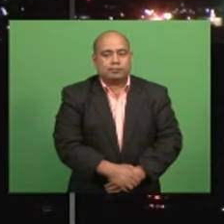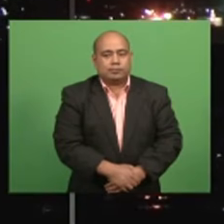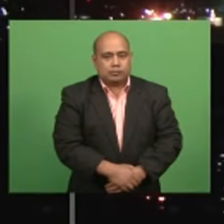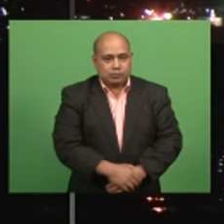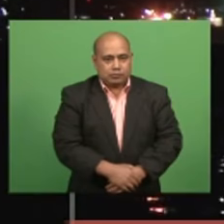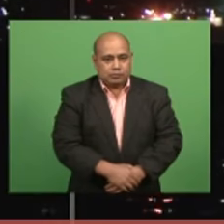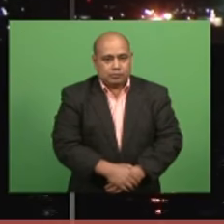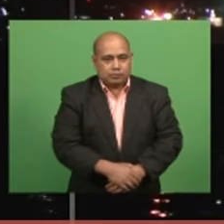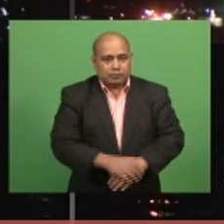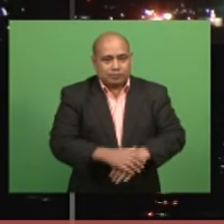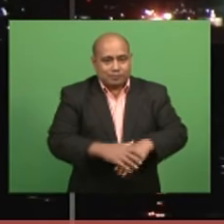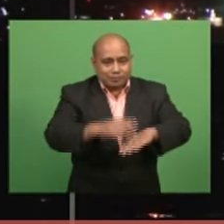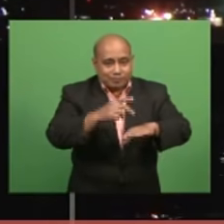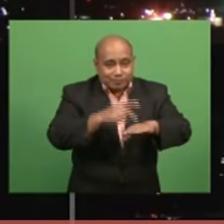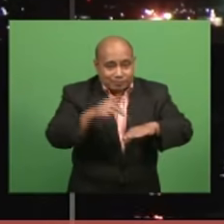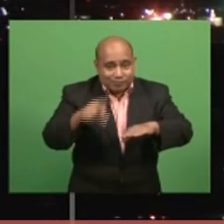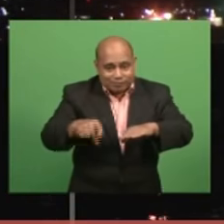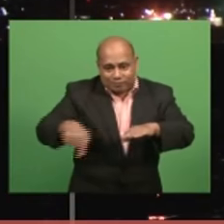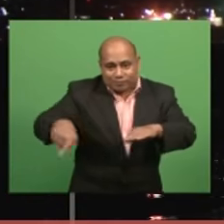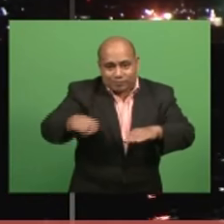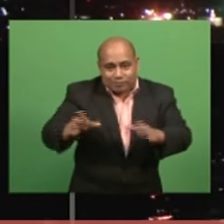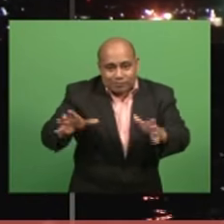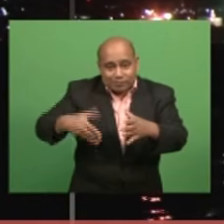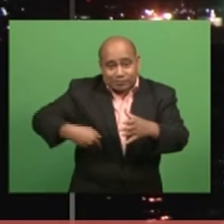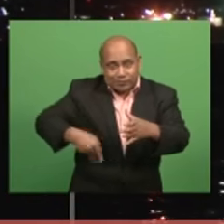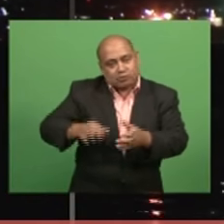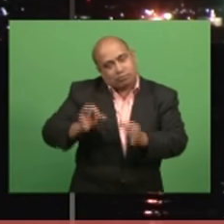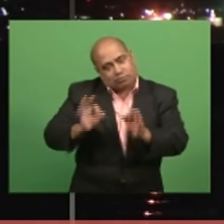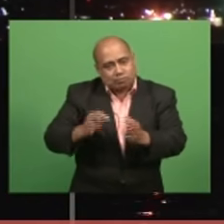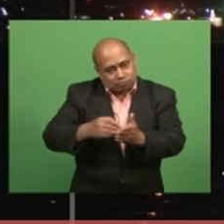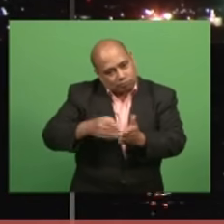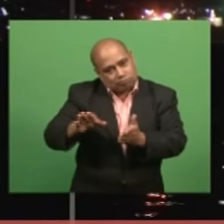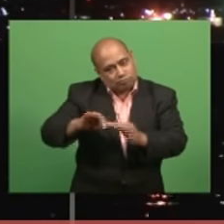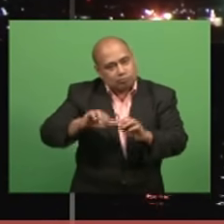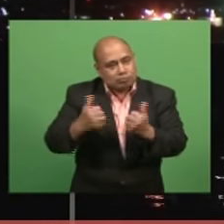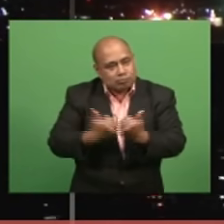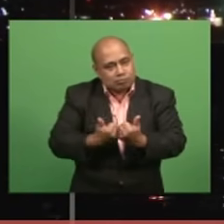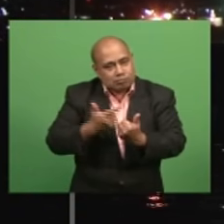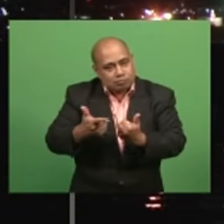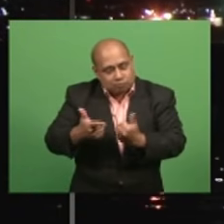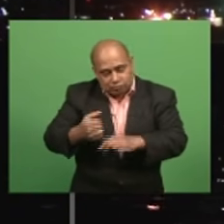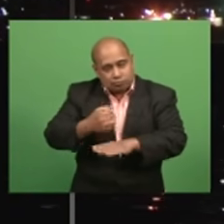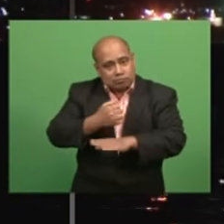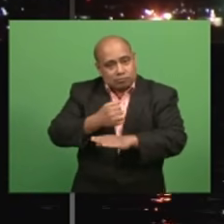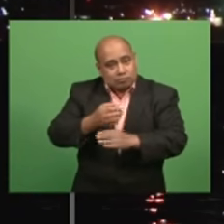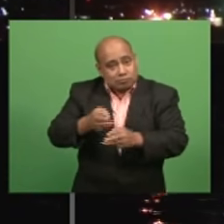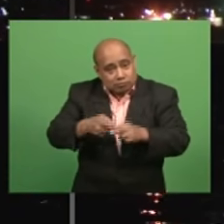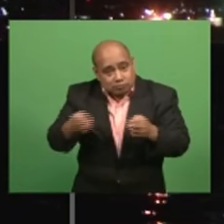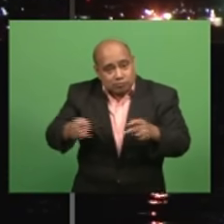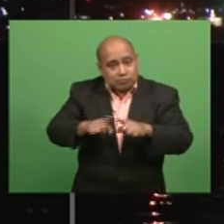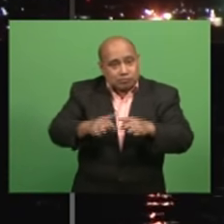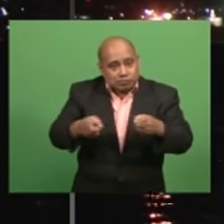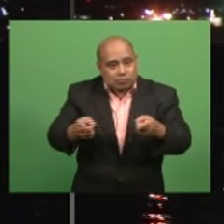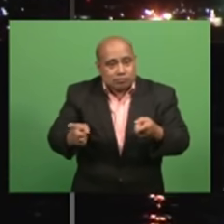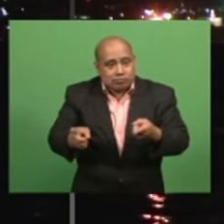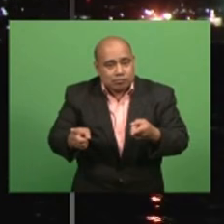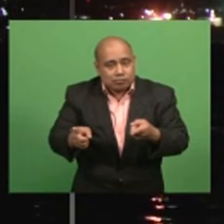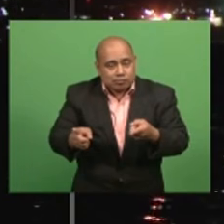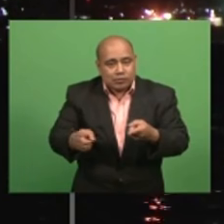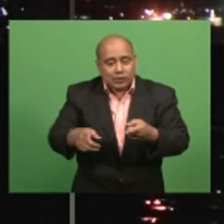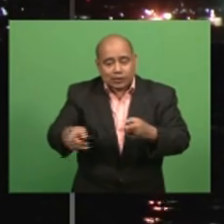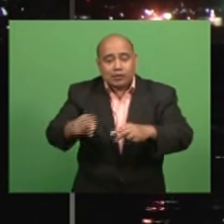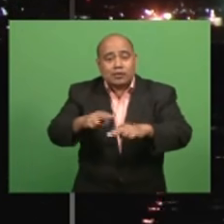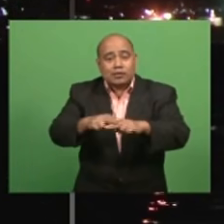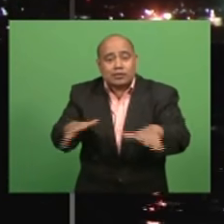The Cabinet has endorsed the mobilization of government resources to facilitate the funeral arrangements of former Prime Minister